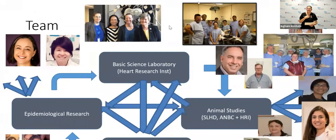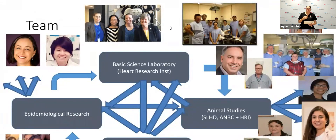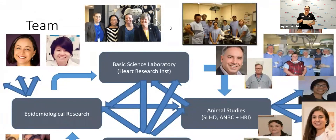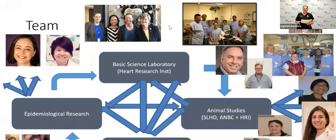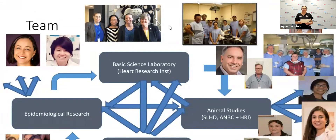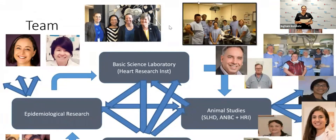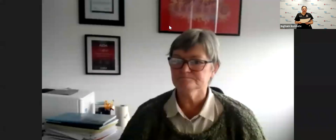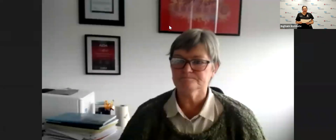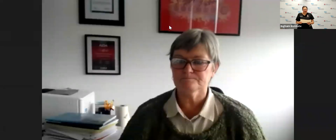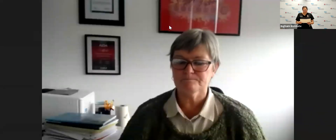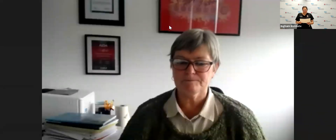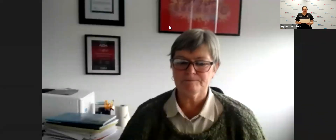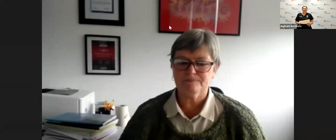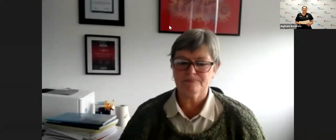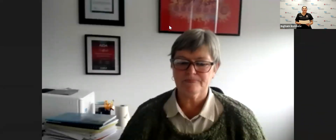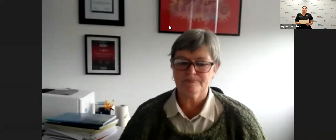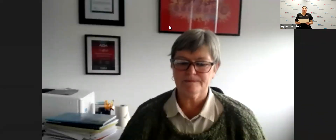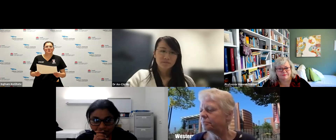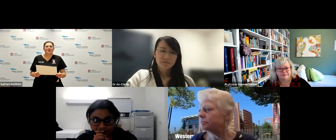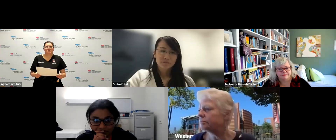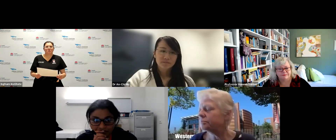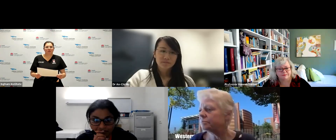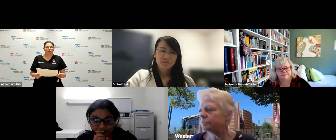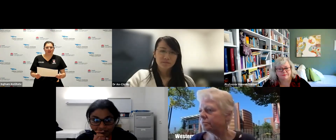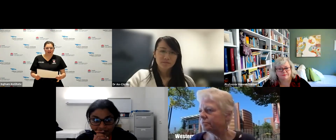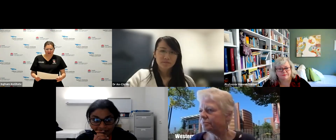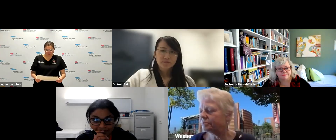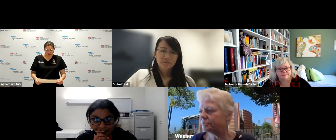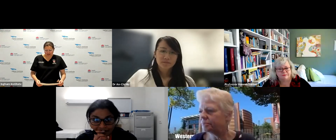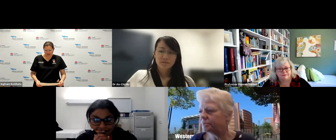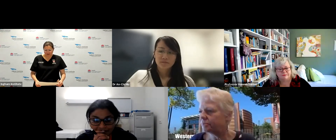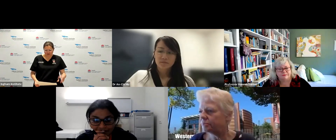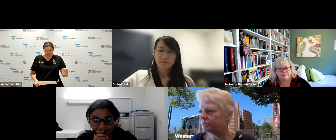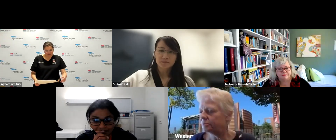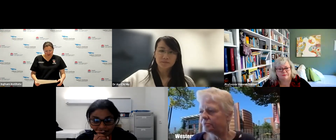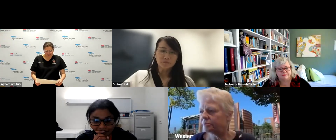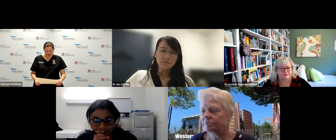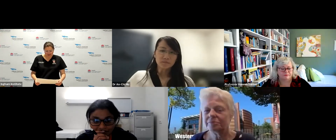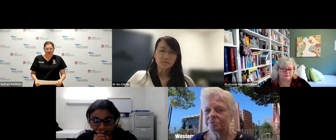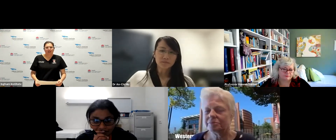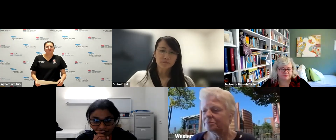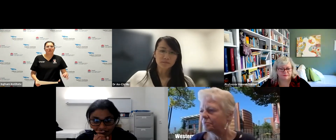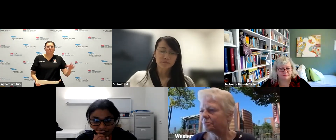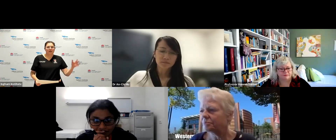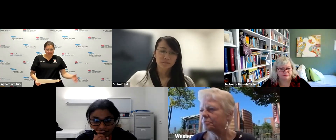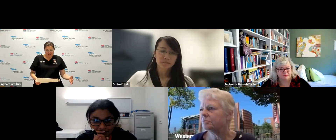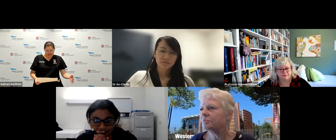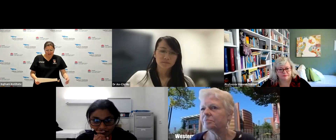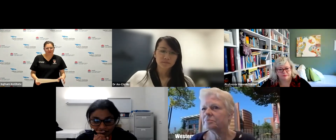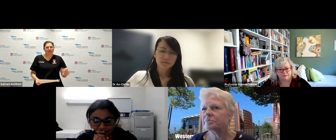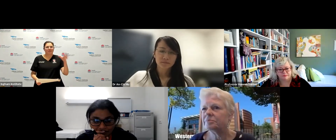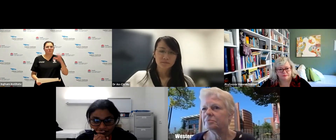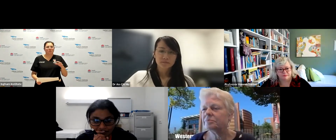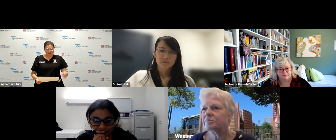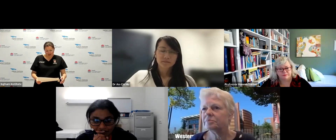Great. Thanks, Anne-Marie. Again, if there's any questions, please put them in the Q&A and we'll address them at the end. So from the